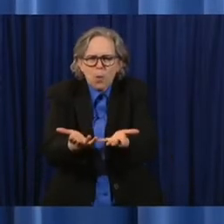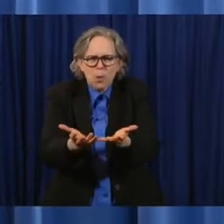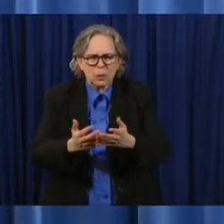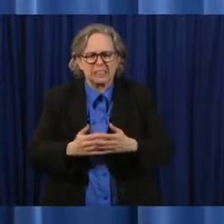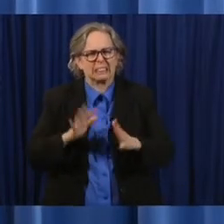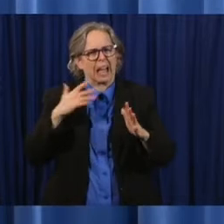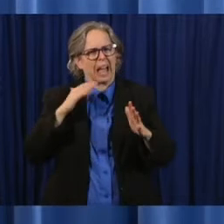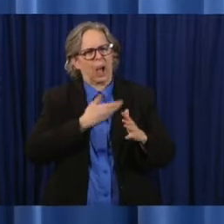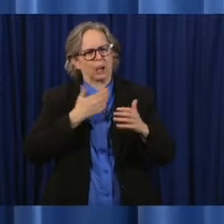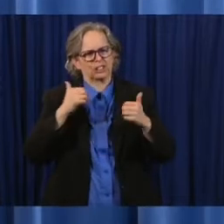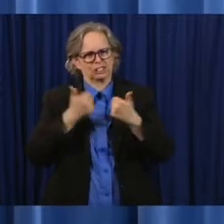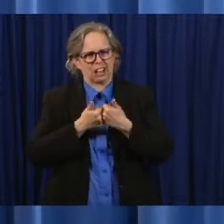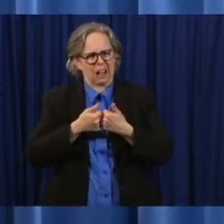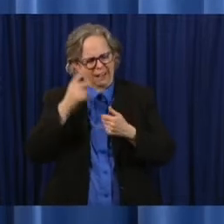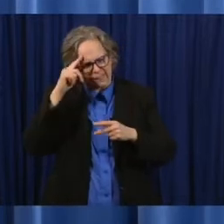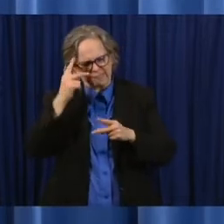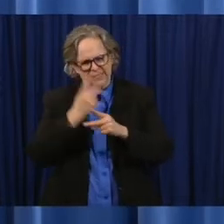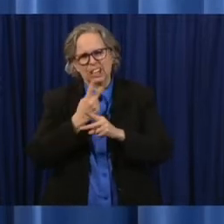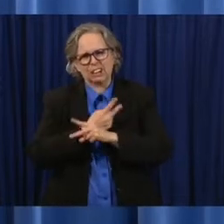we head back.